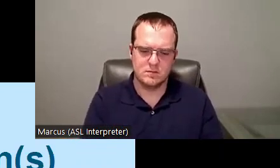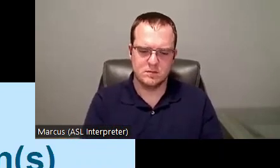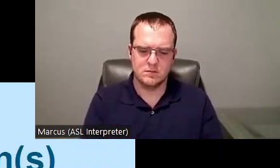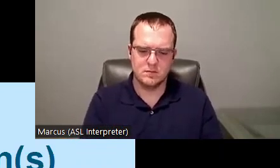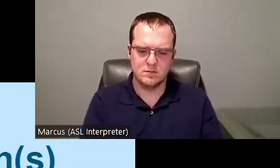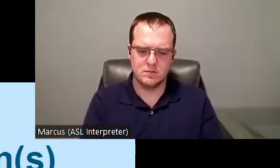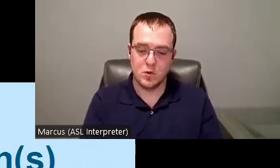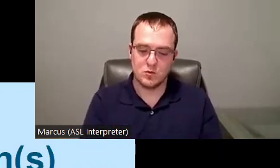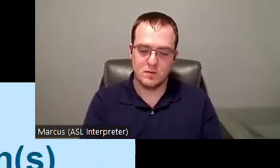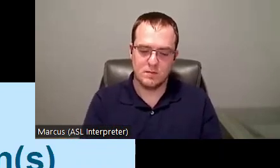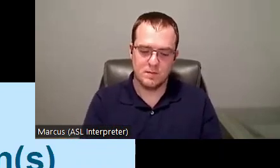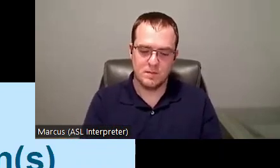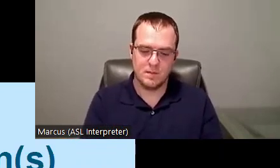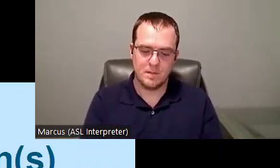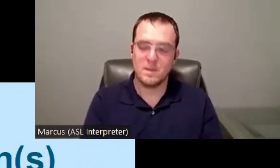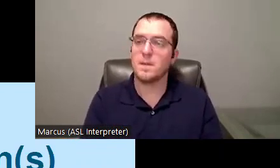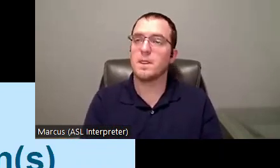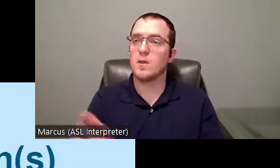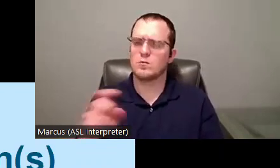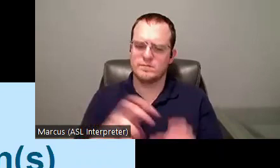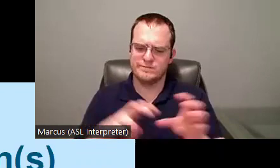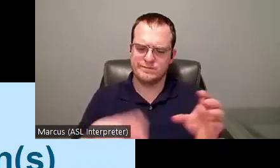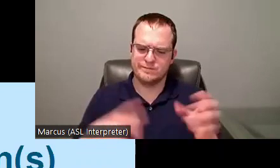That's great. Do we, on those that fall out of the program,